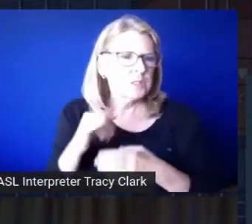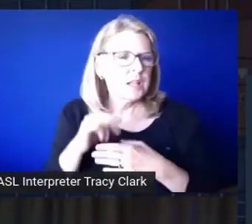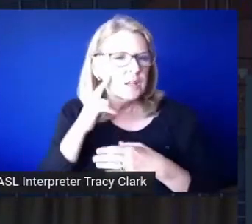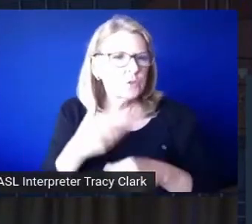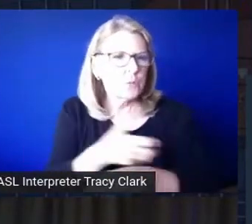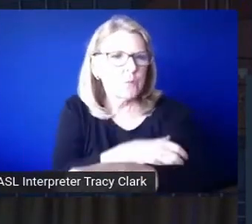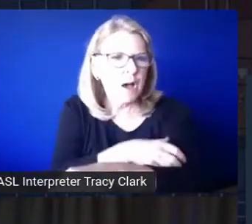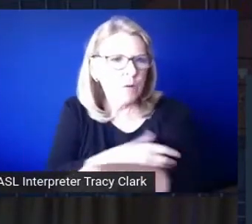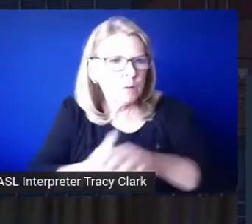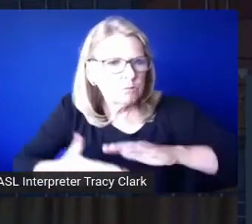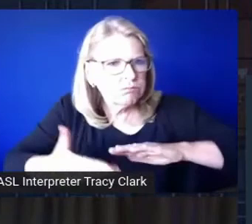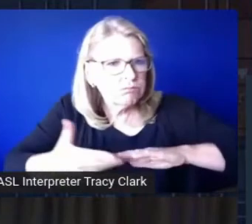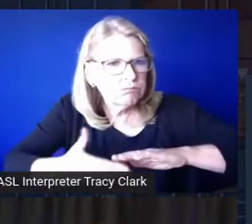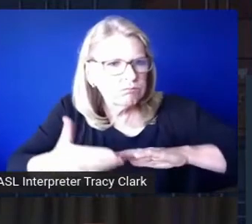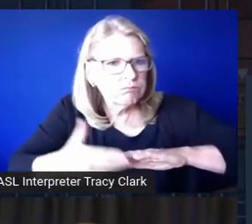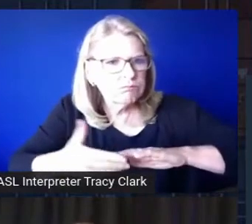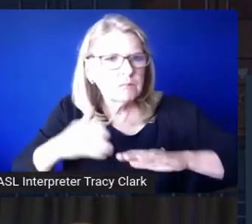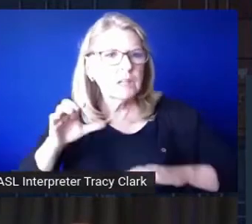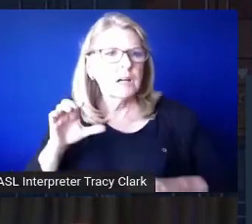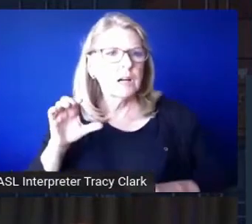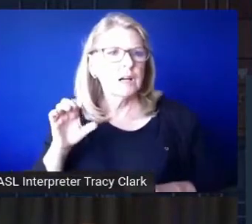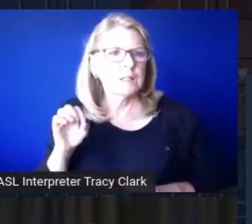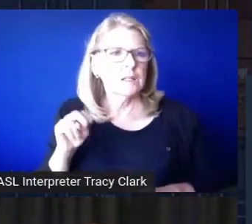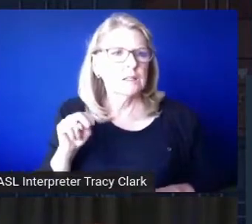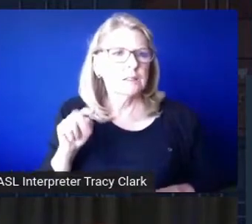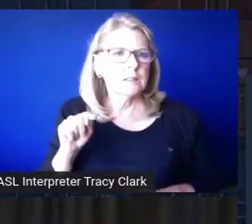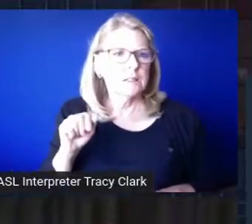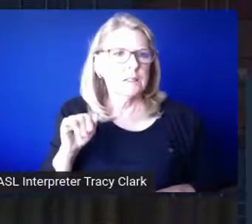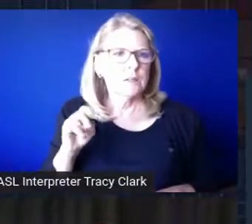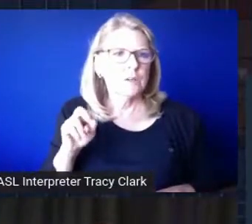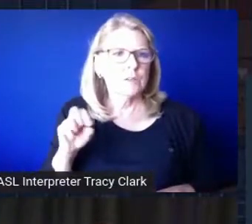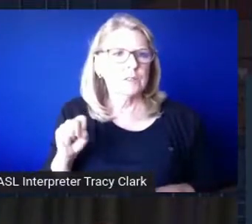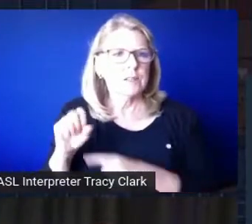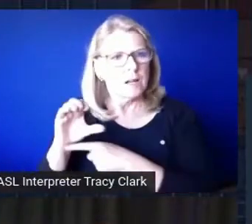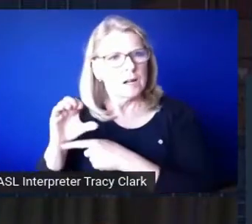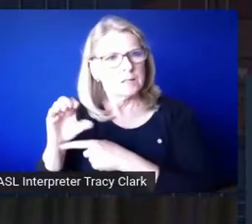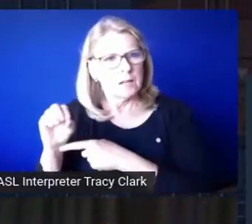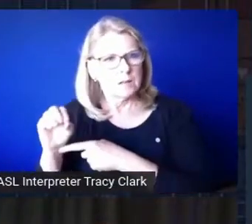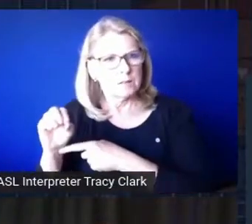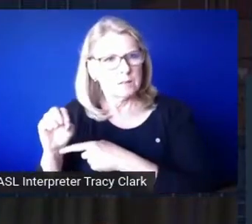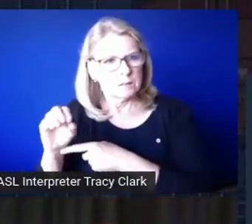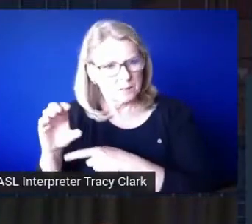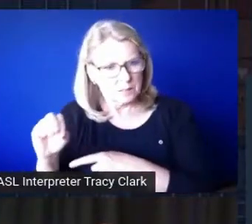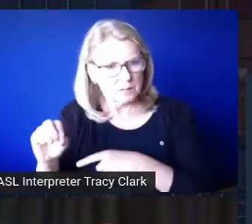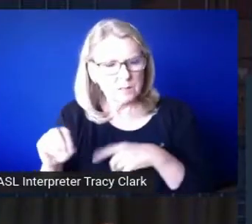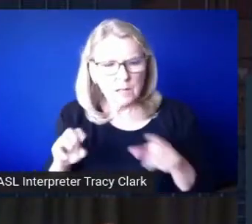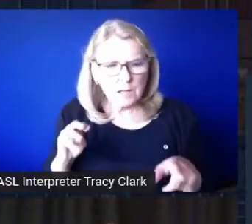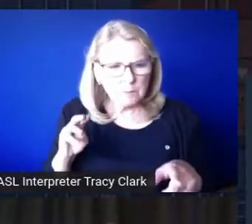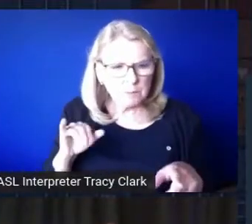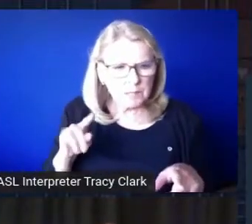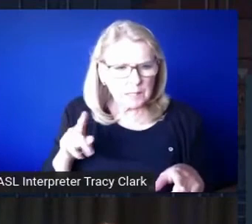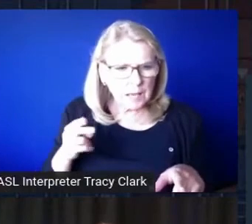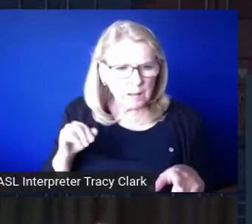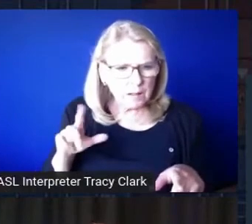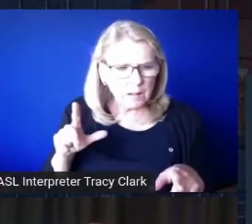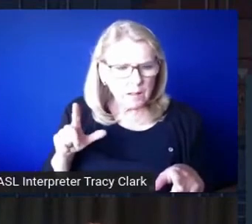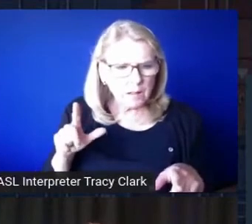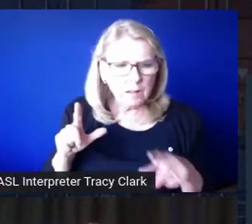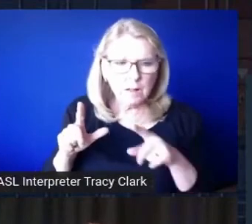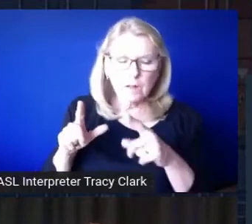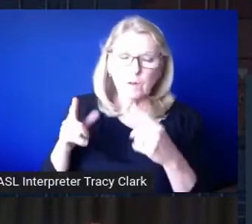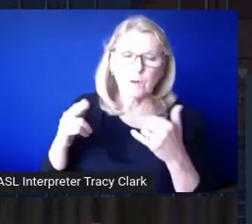so looks like Mikhail wanted to say something in particular, so I'll let him. Yeah, I think at this point, when we talk about what is the right OS